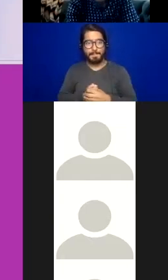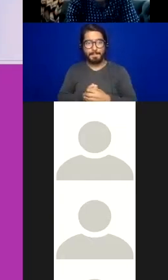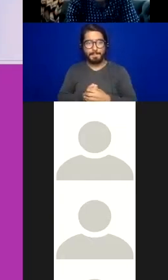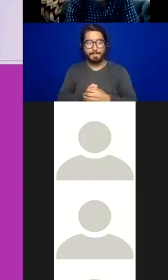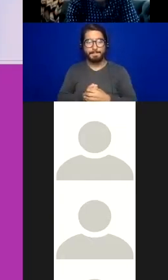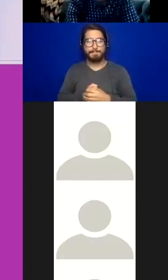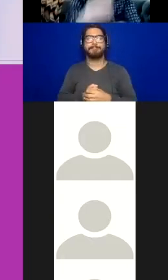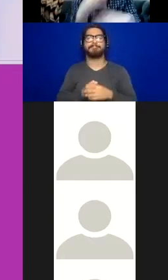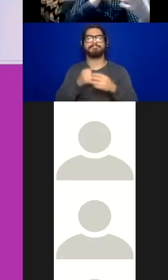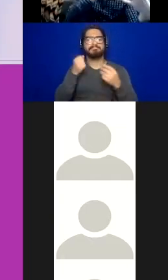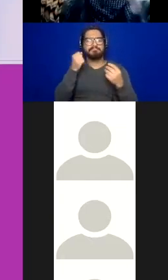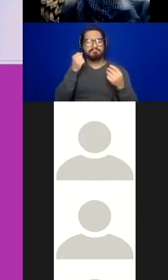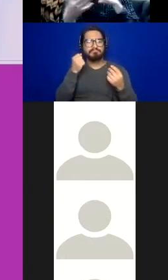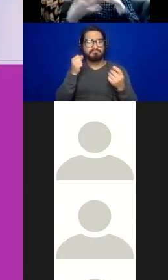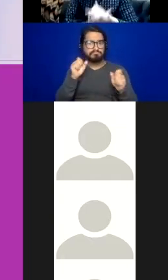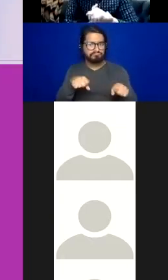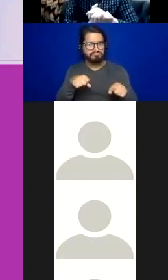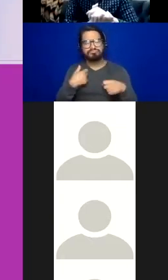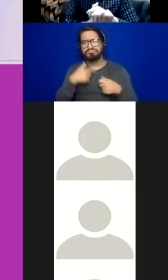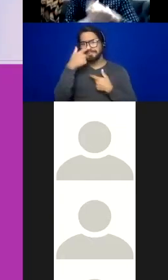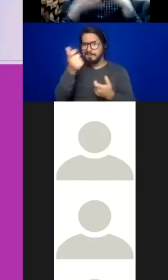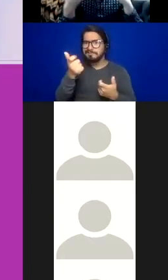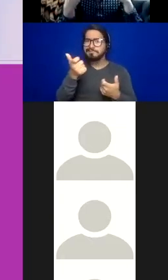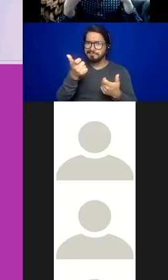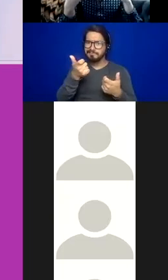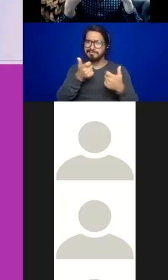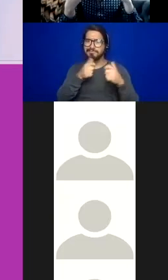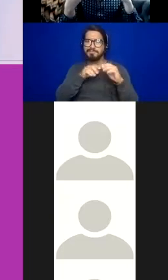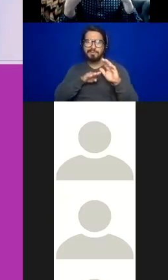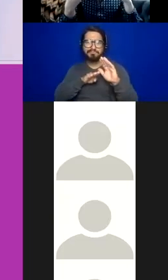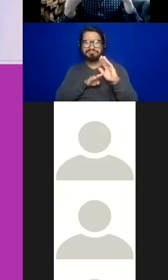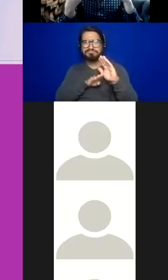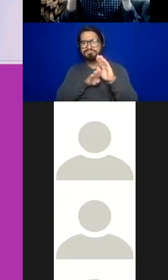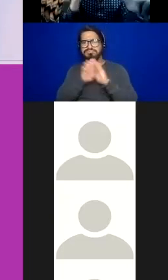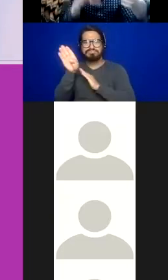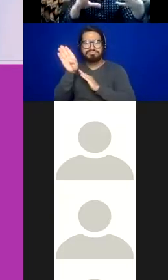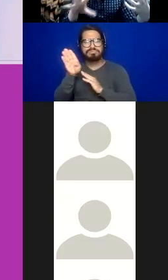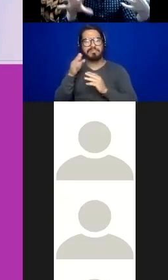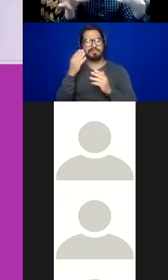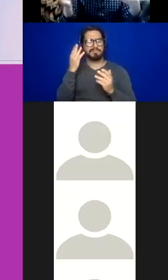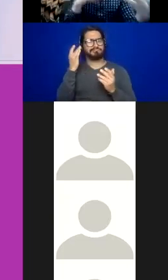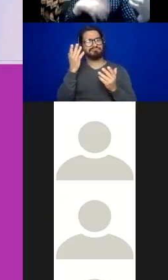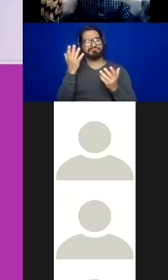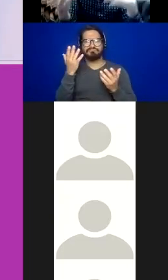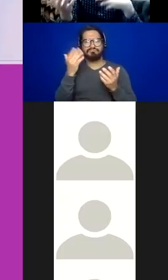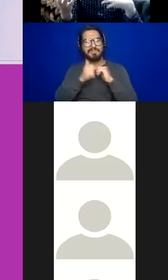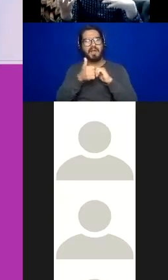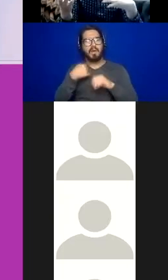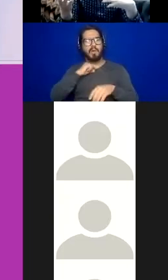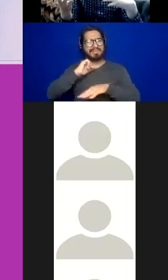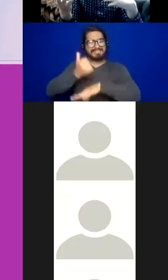And so I thought that was just kind of an interesting thing about the way that we've sort of constructed mental illness